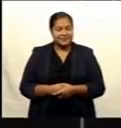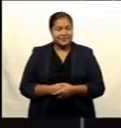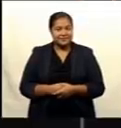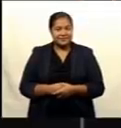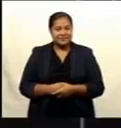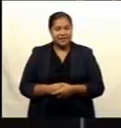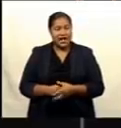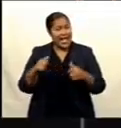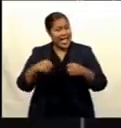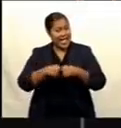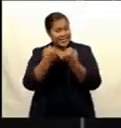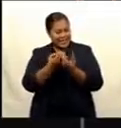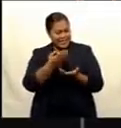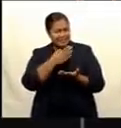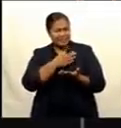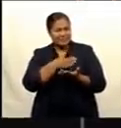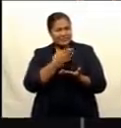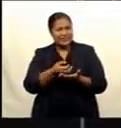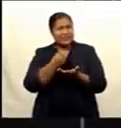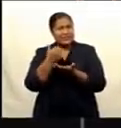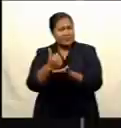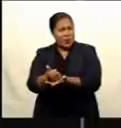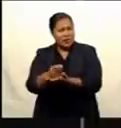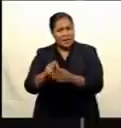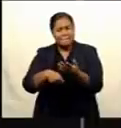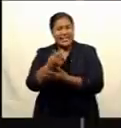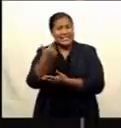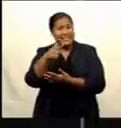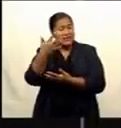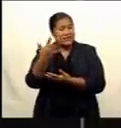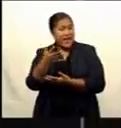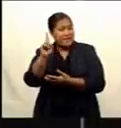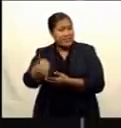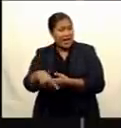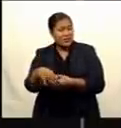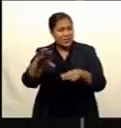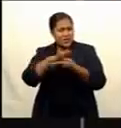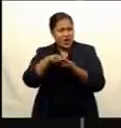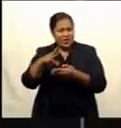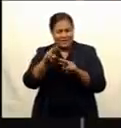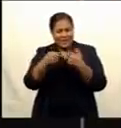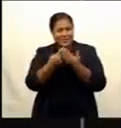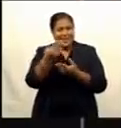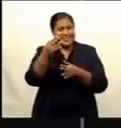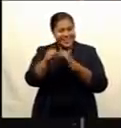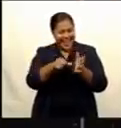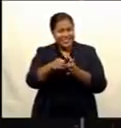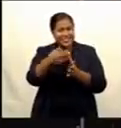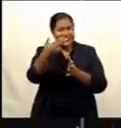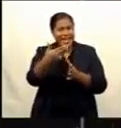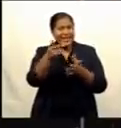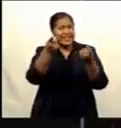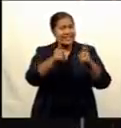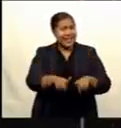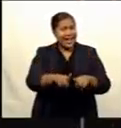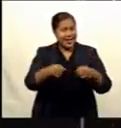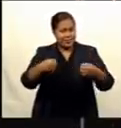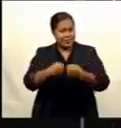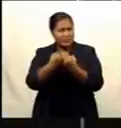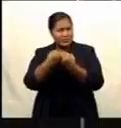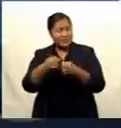The Accident Compensation Commission has paid $75,000 to the family of a 9-year-old who died in a motor vehicle accident